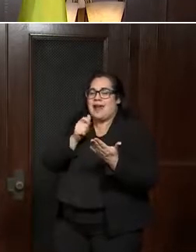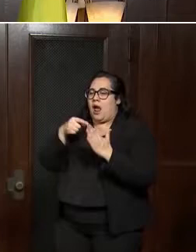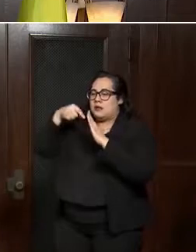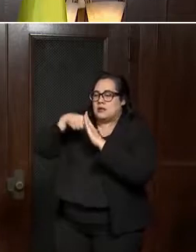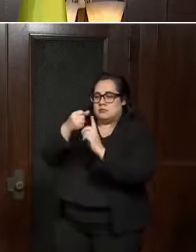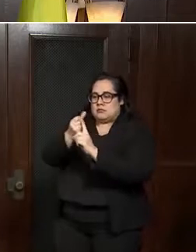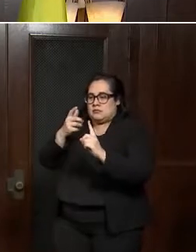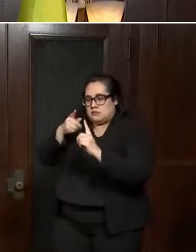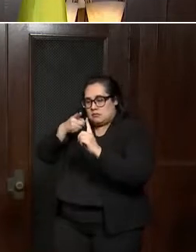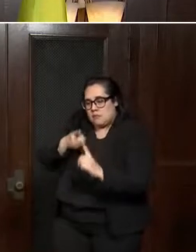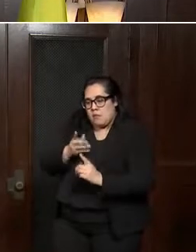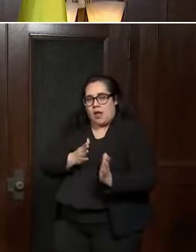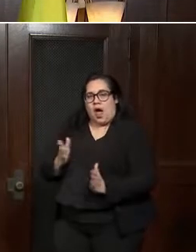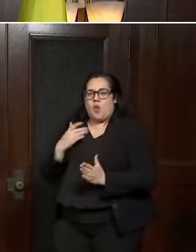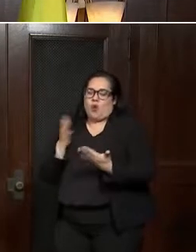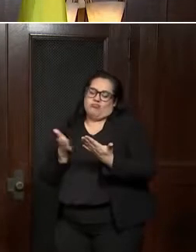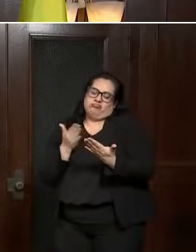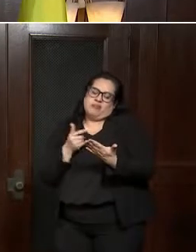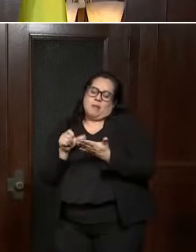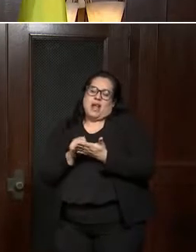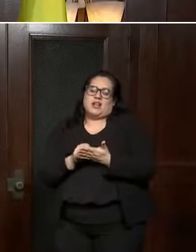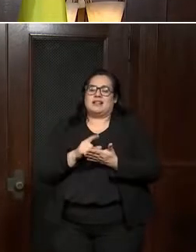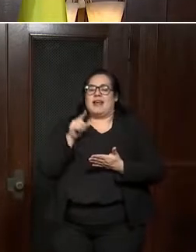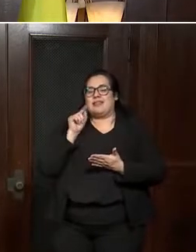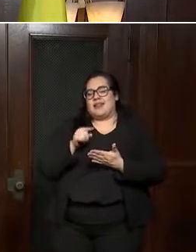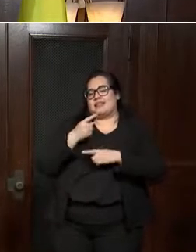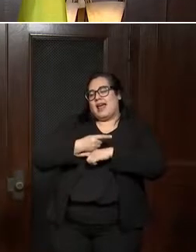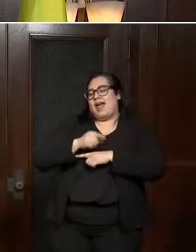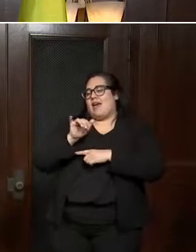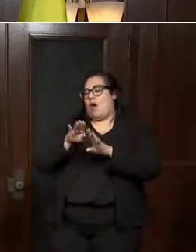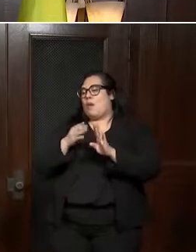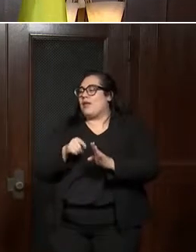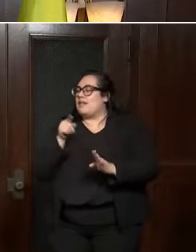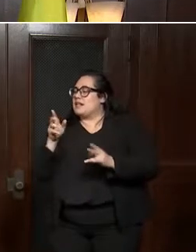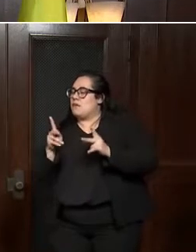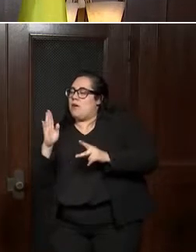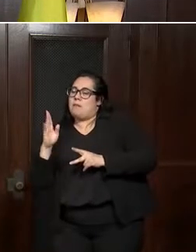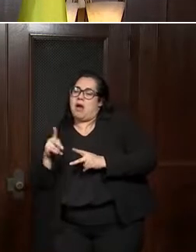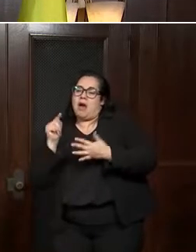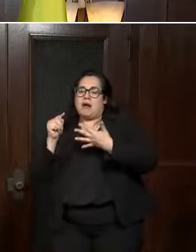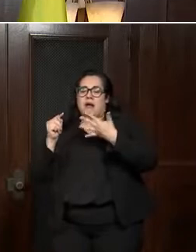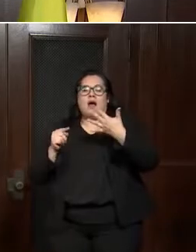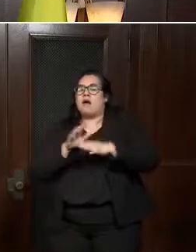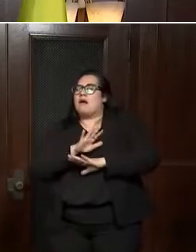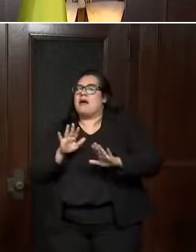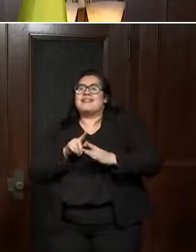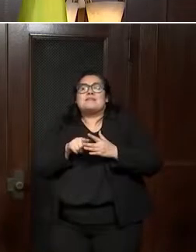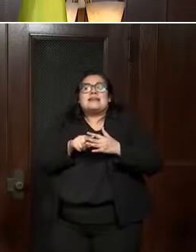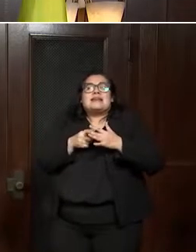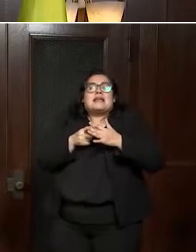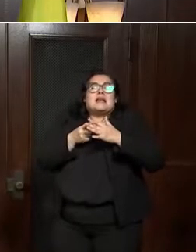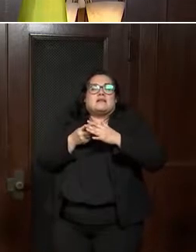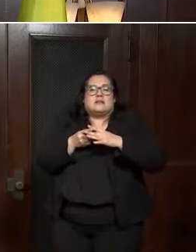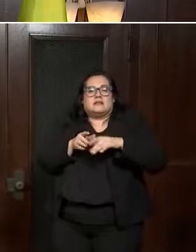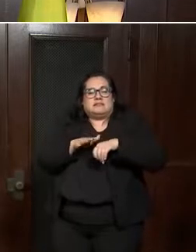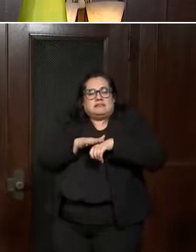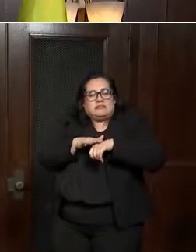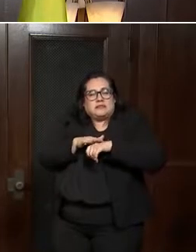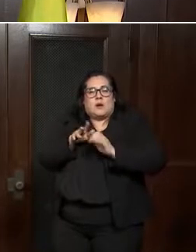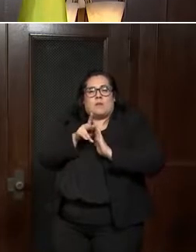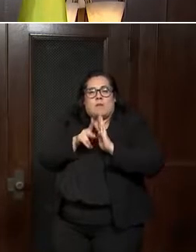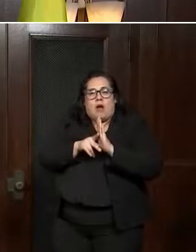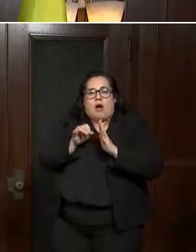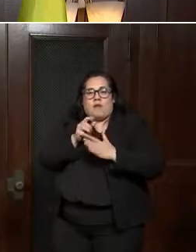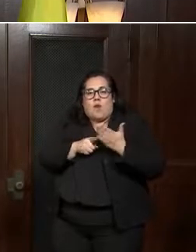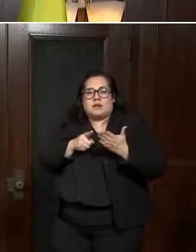detailed plan where you flip through the pages, this date, this opens, these people go back to work. I think it's going to be the beginning of the principles that are there.